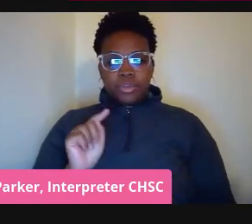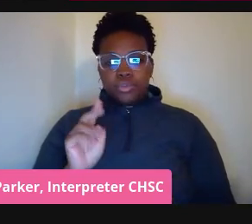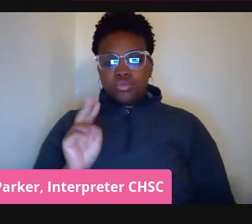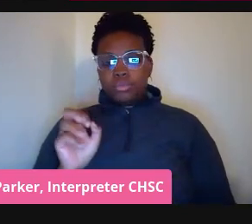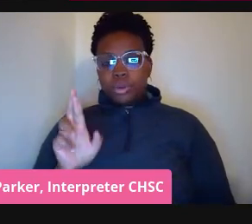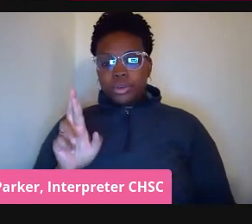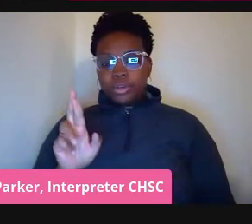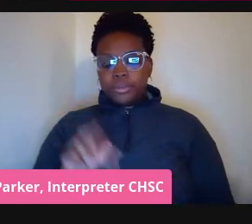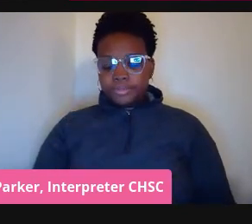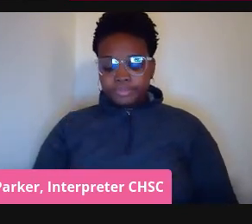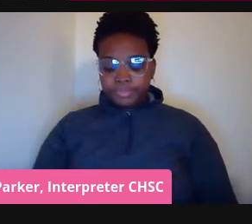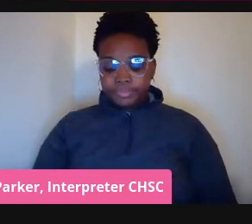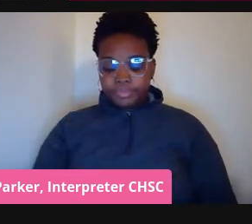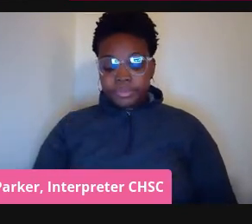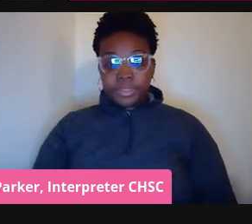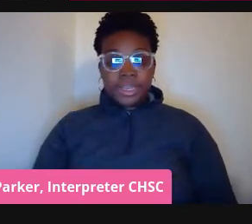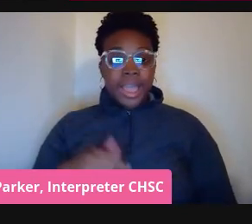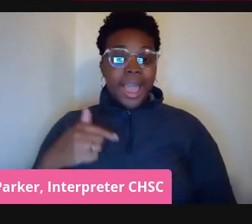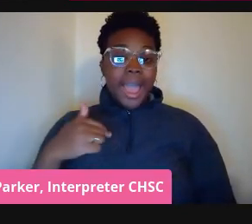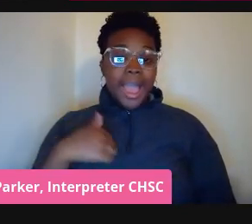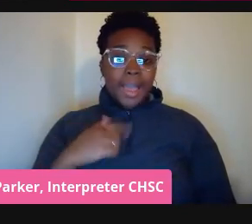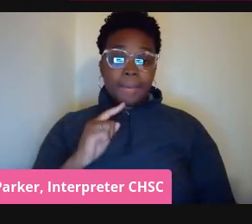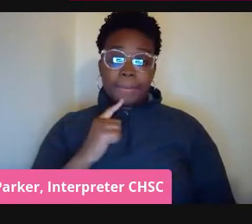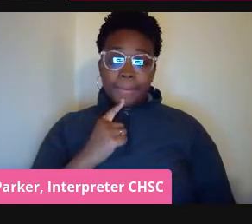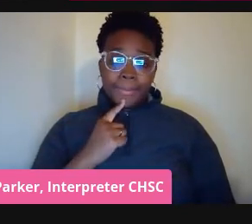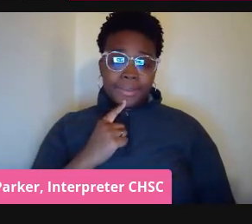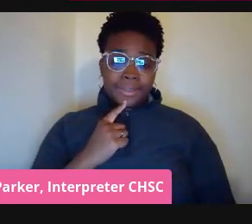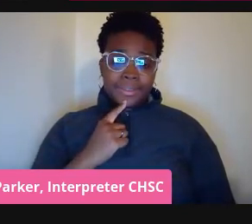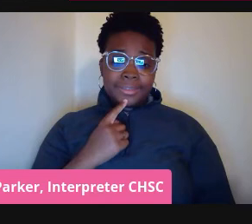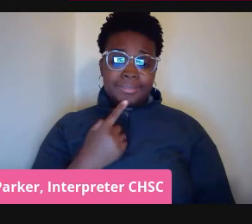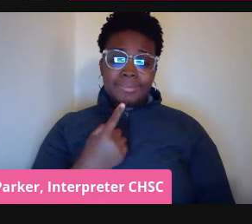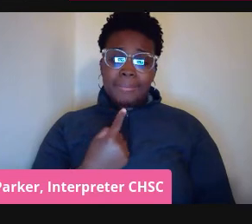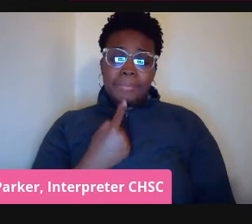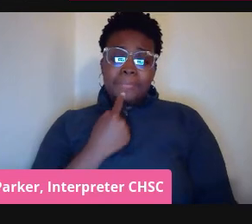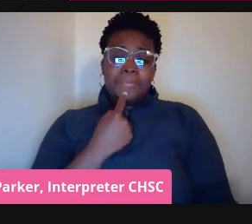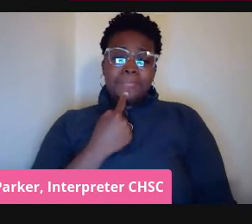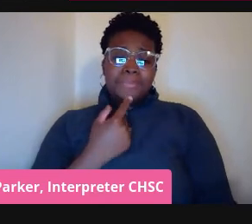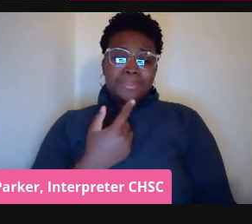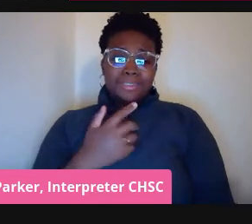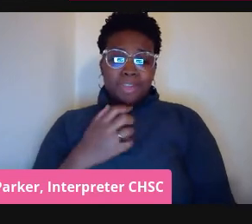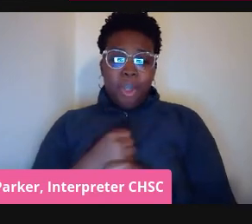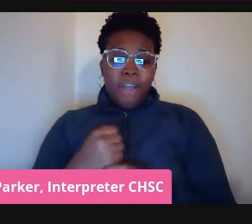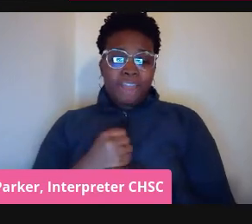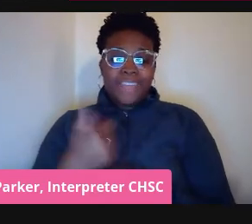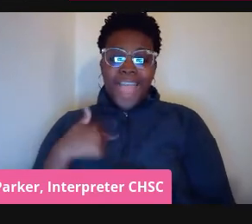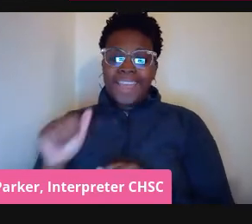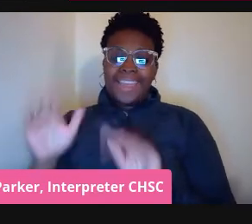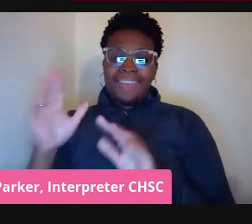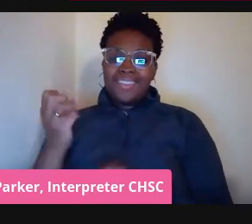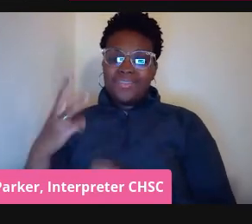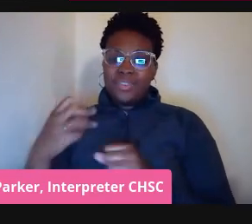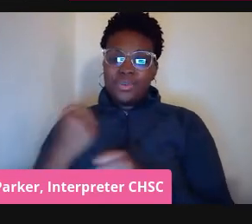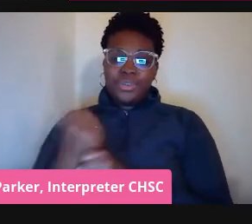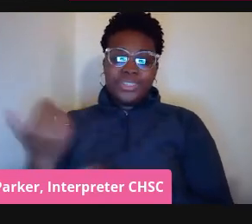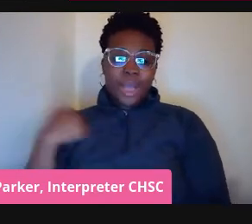I am missing coffee. I'm not going to lie. I gave up coffee like a couple years ago,